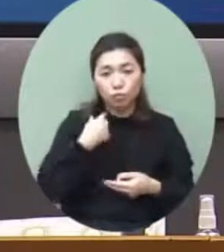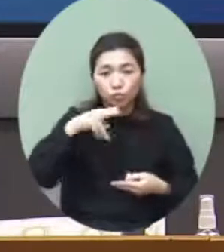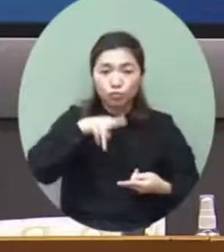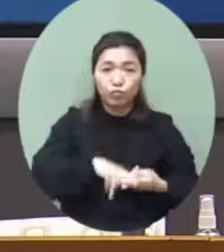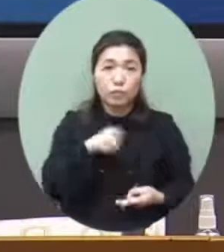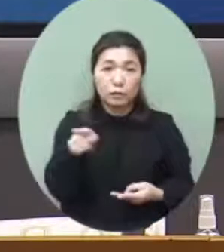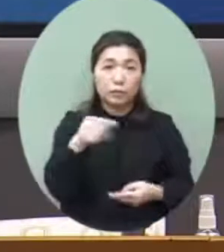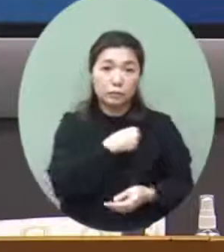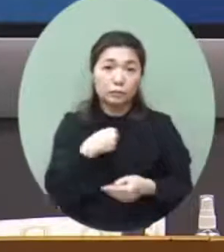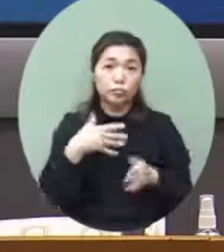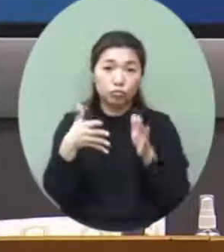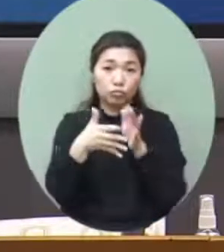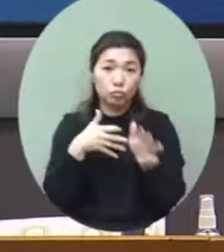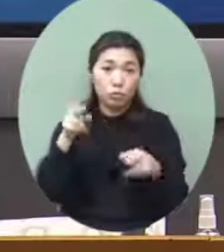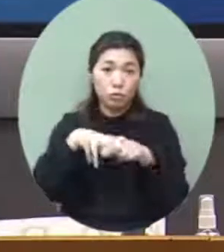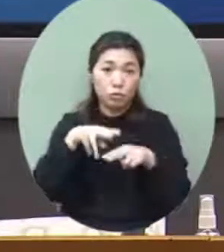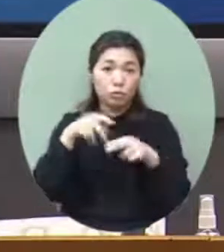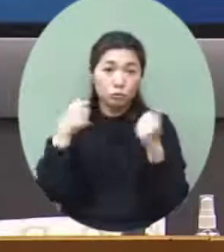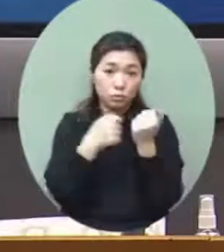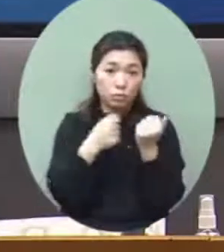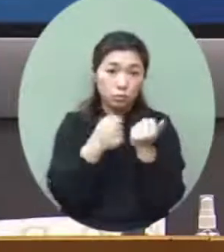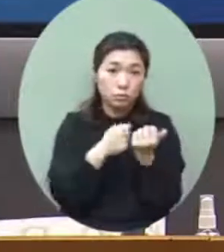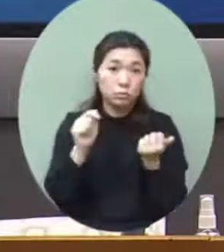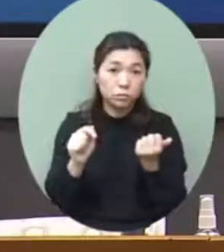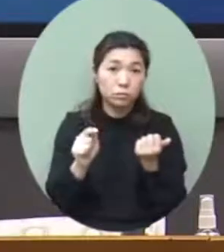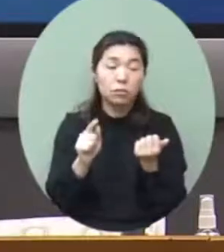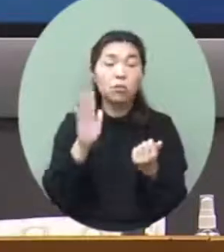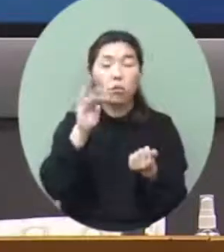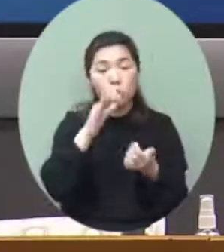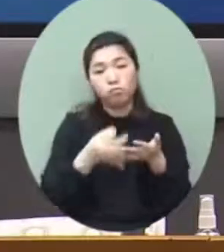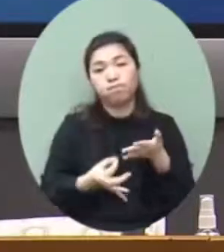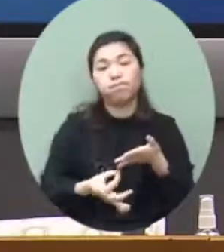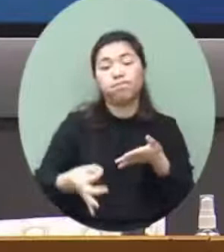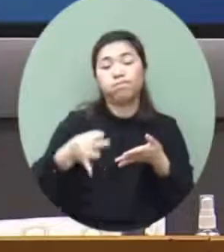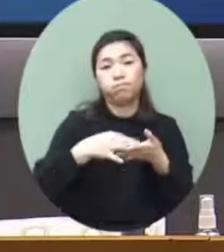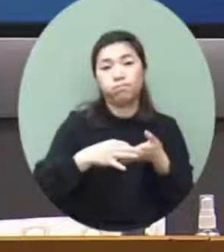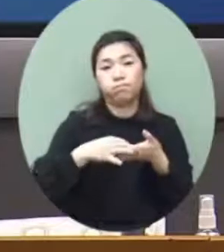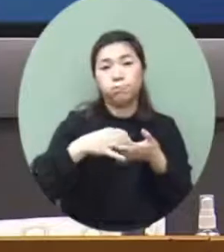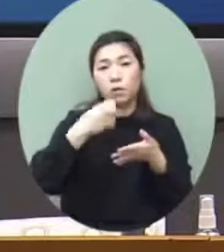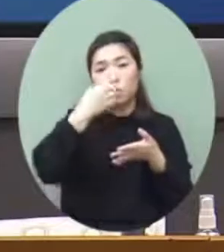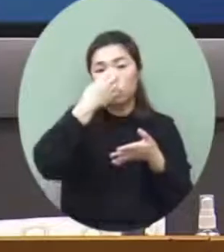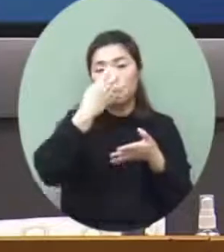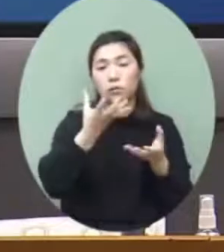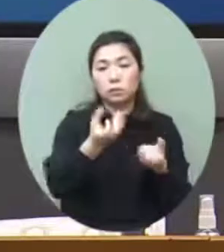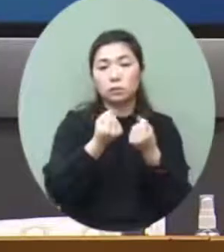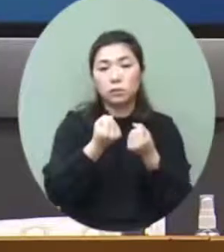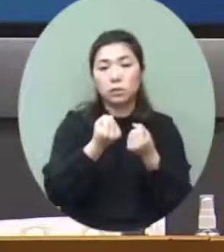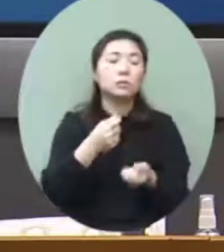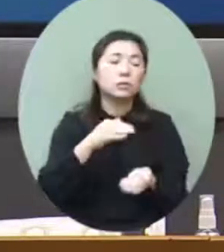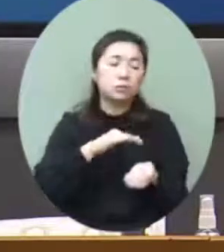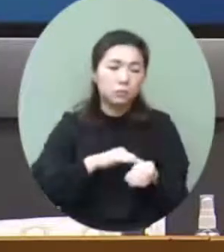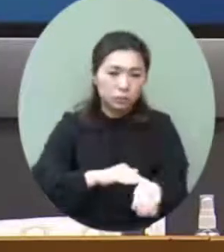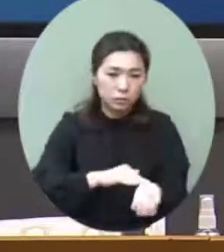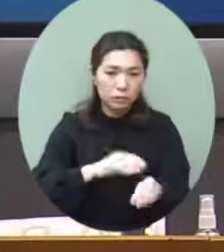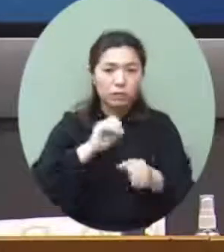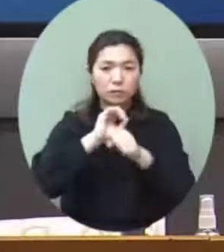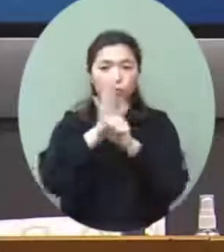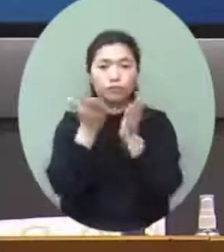a medical support team to Hong Kong. We believe the medical support team